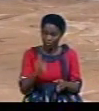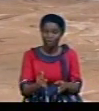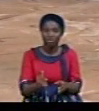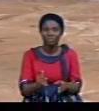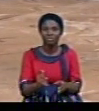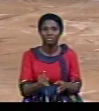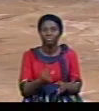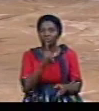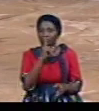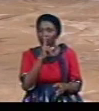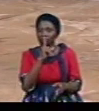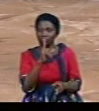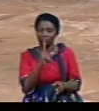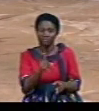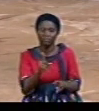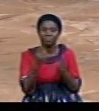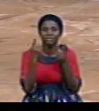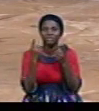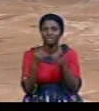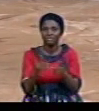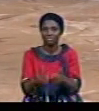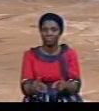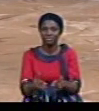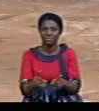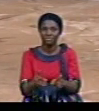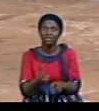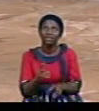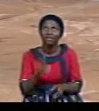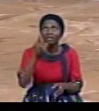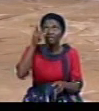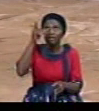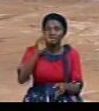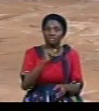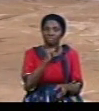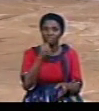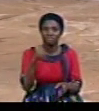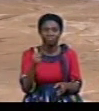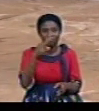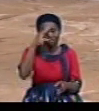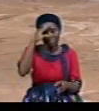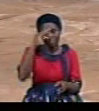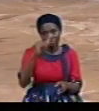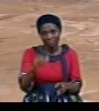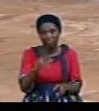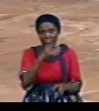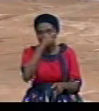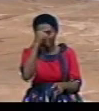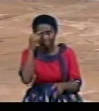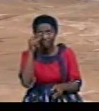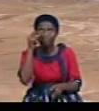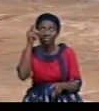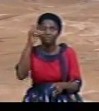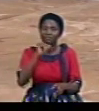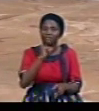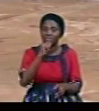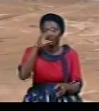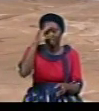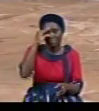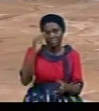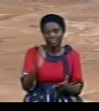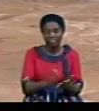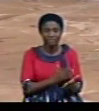surely come to he is not a man because it's nothing